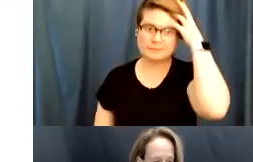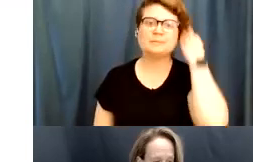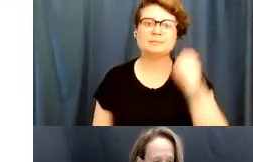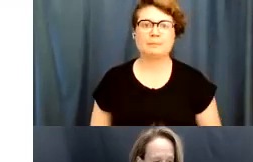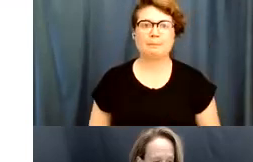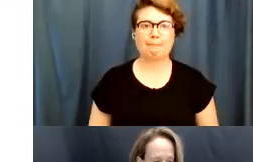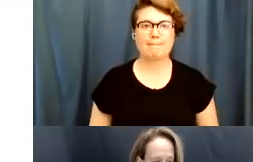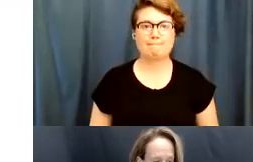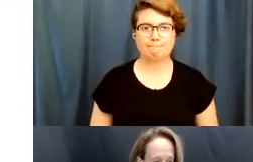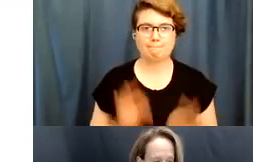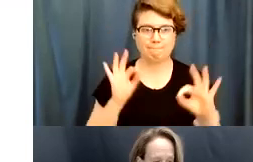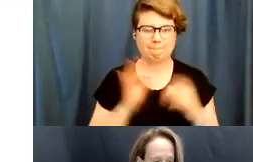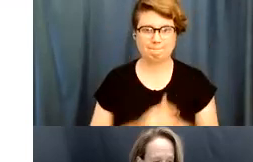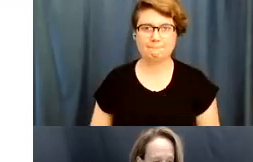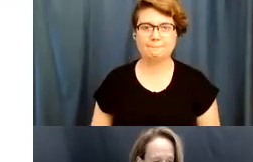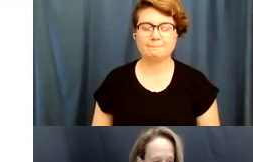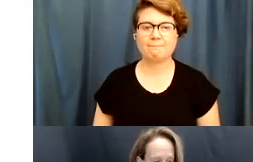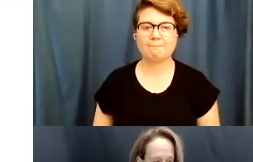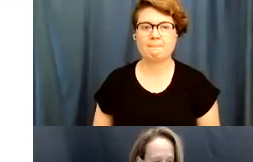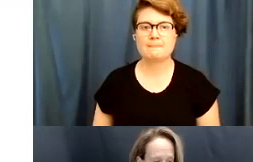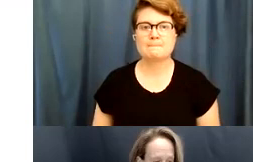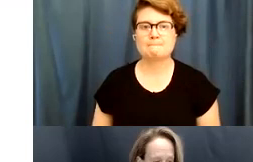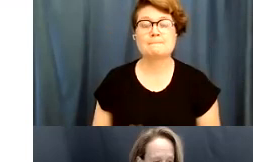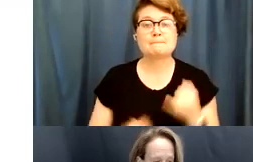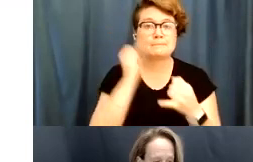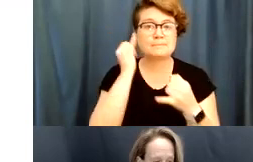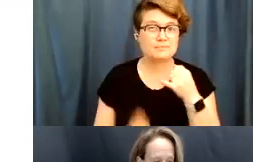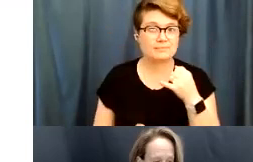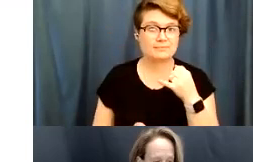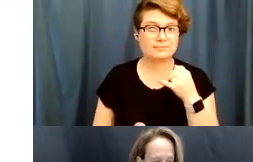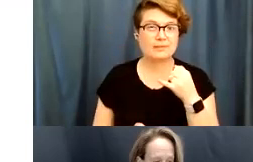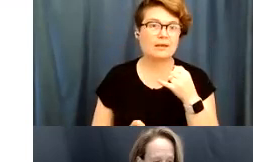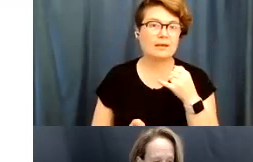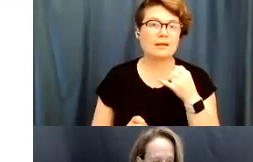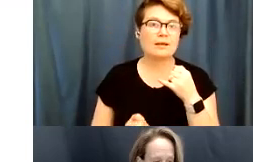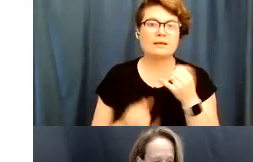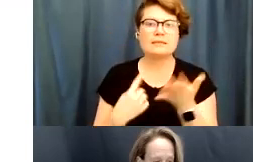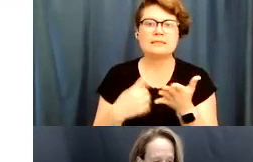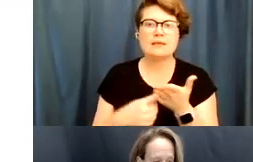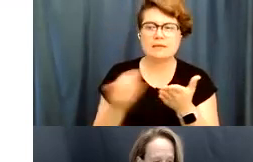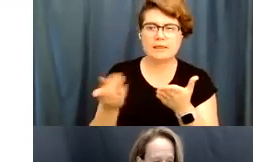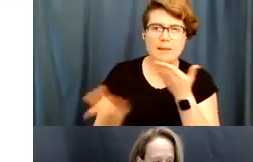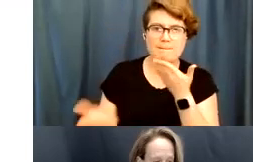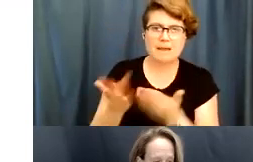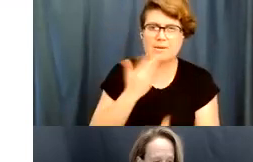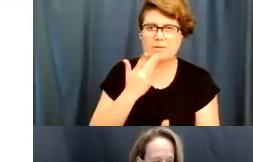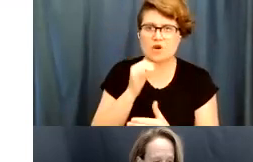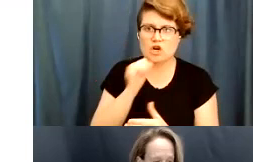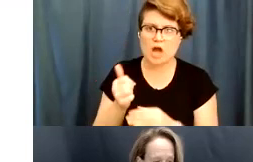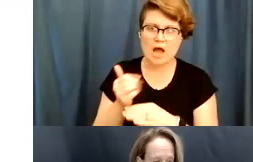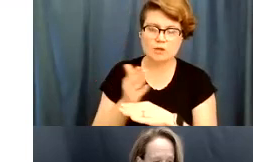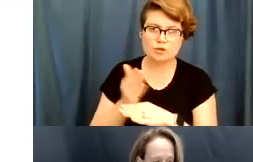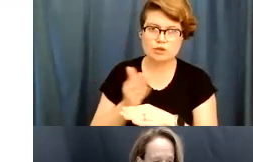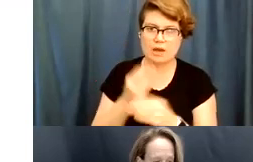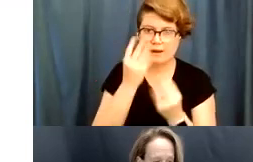And there you go. And last but not least, discuss opting out of sharing data in apps, and not just in apps,